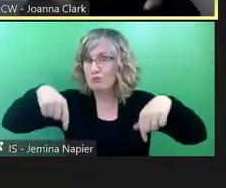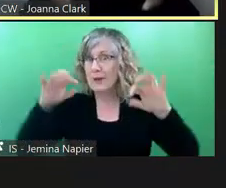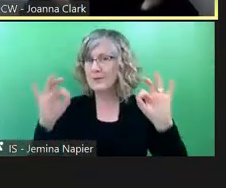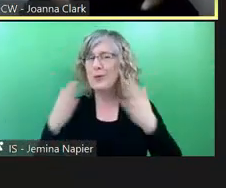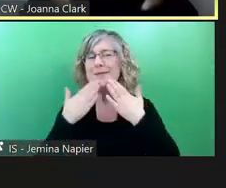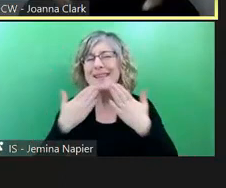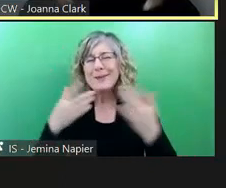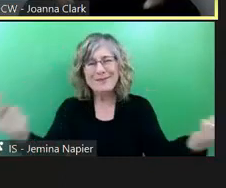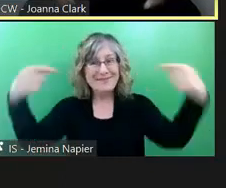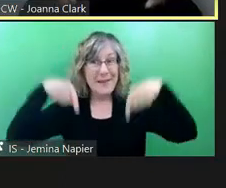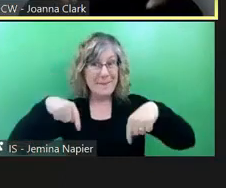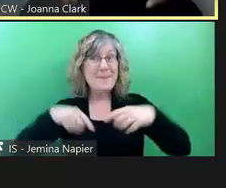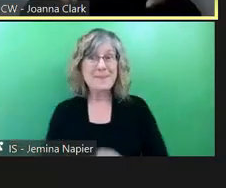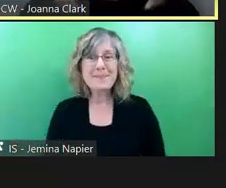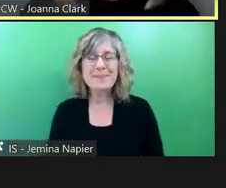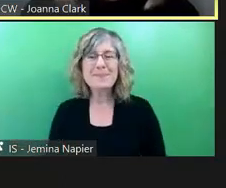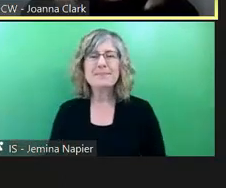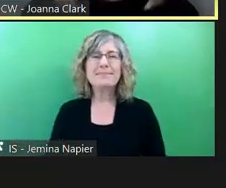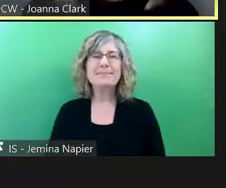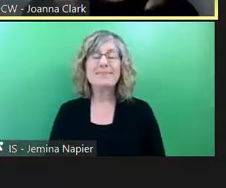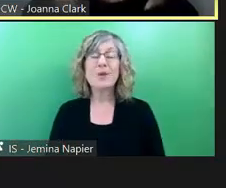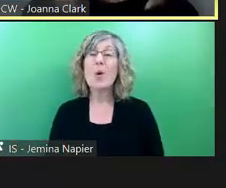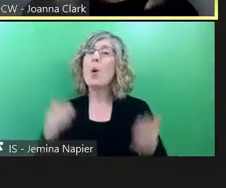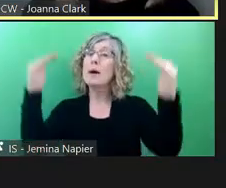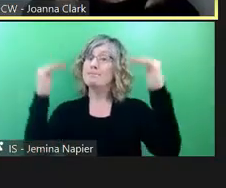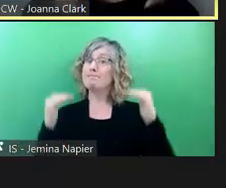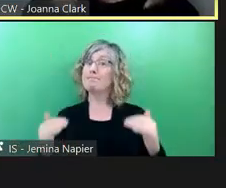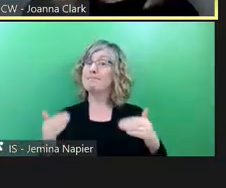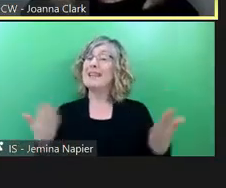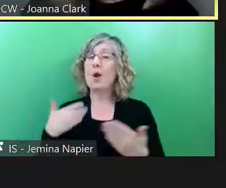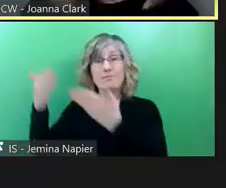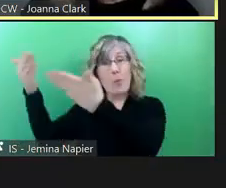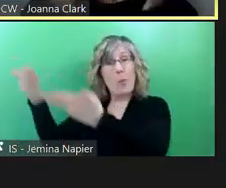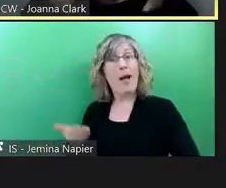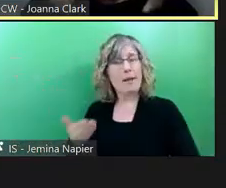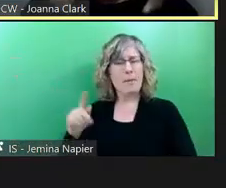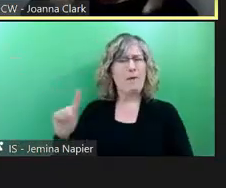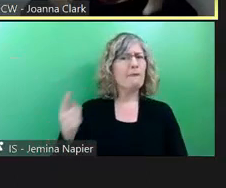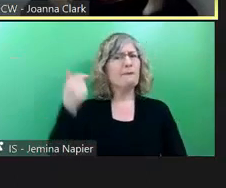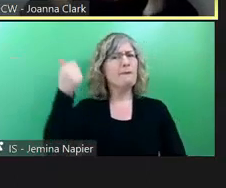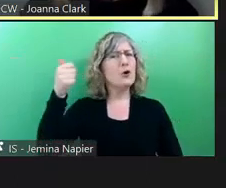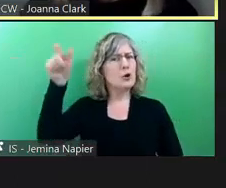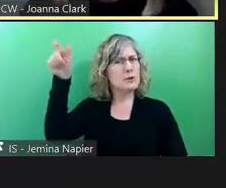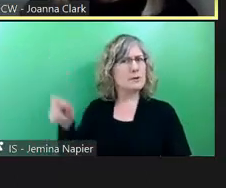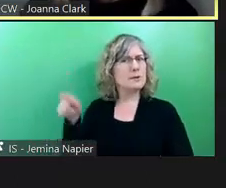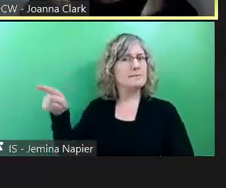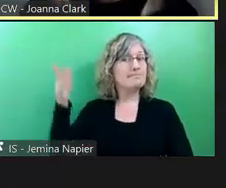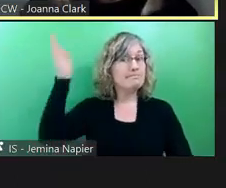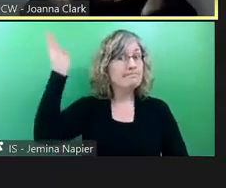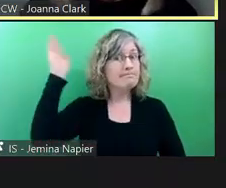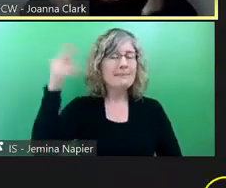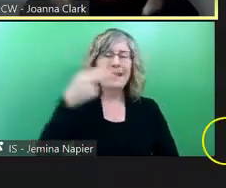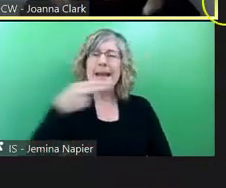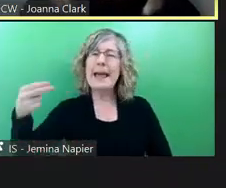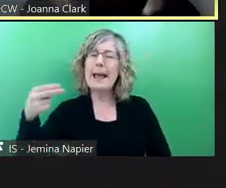further ado, I will now go on to welcome our first keynote speaker, who is Lorraine